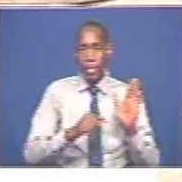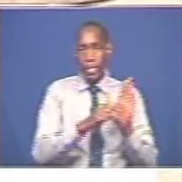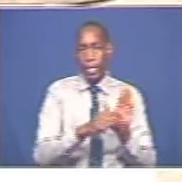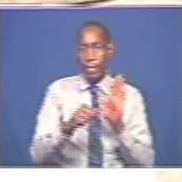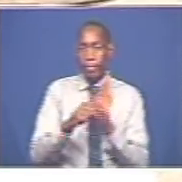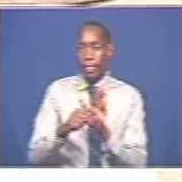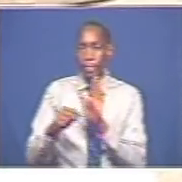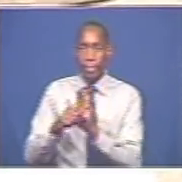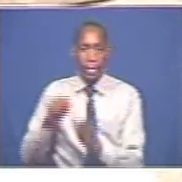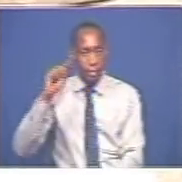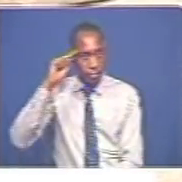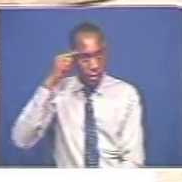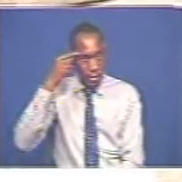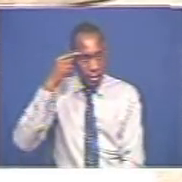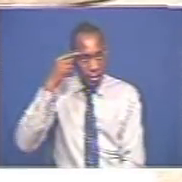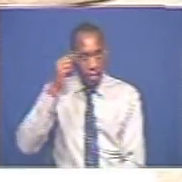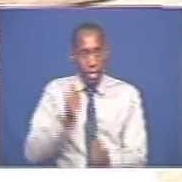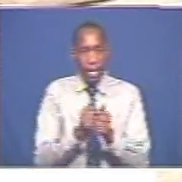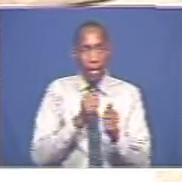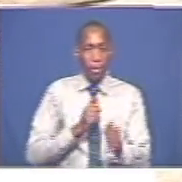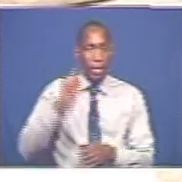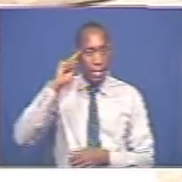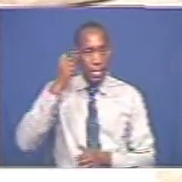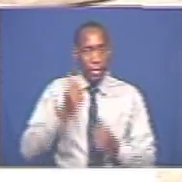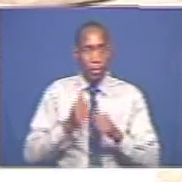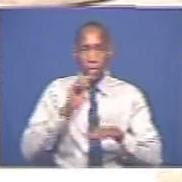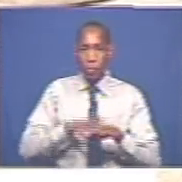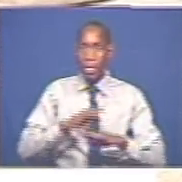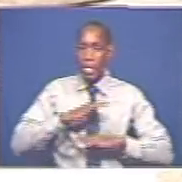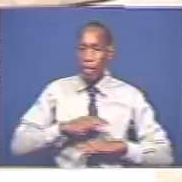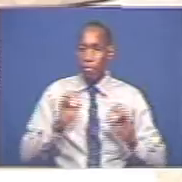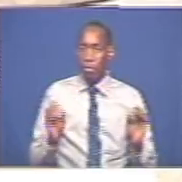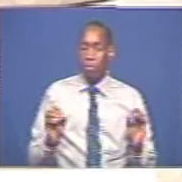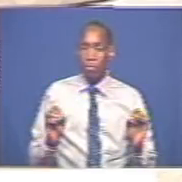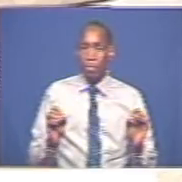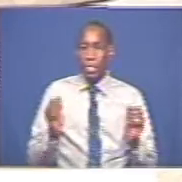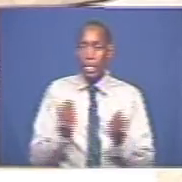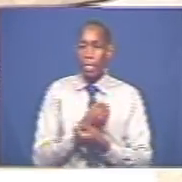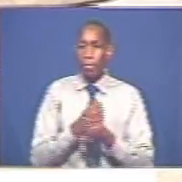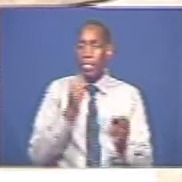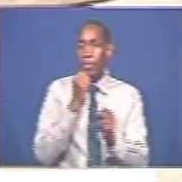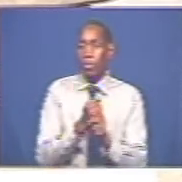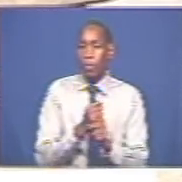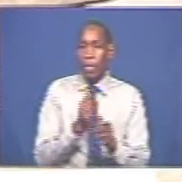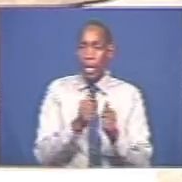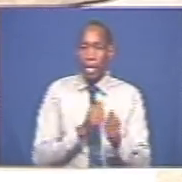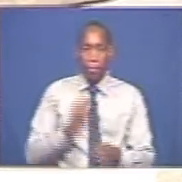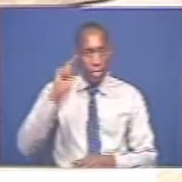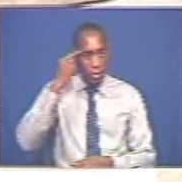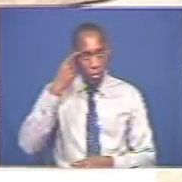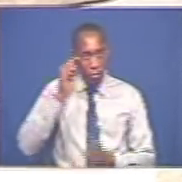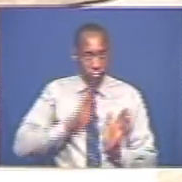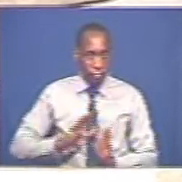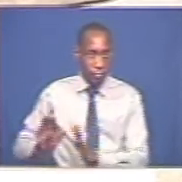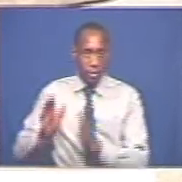of thinking. Avoid that kind of thinking that you're not good enough, that you cannot do it. Avoid that kind of thinking, keep it aside. Try